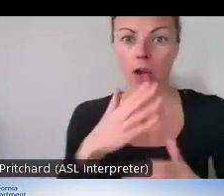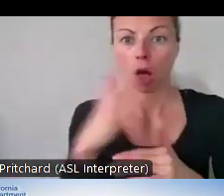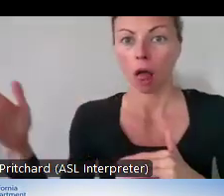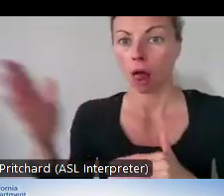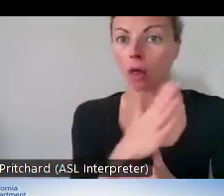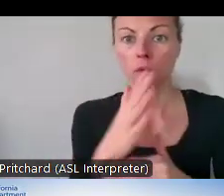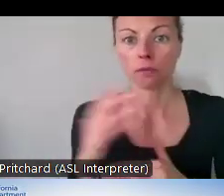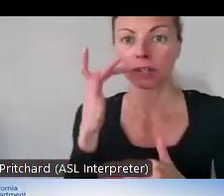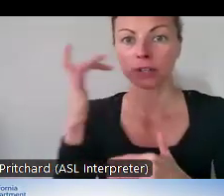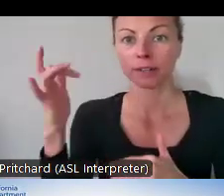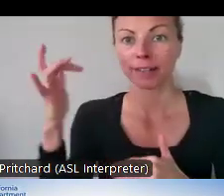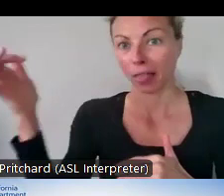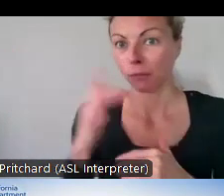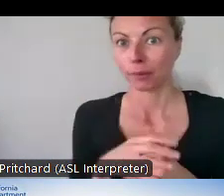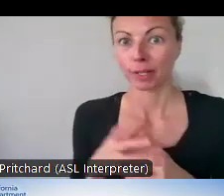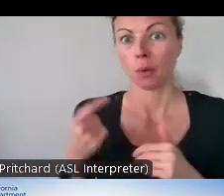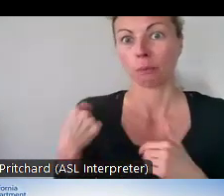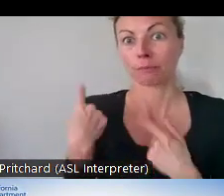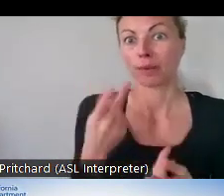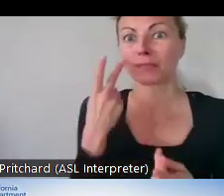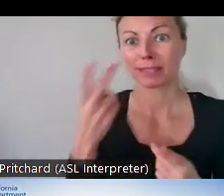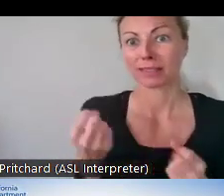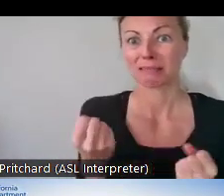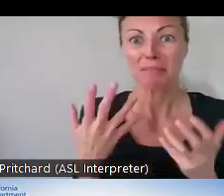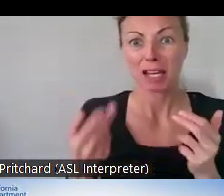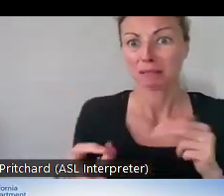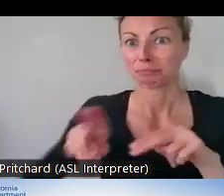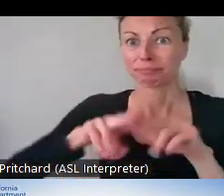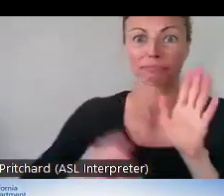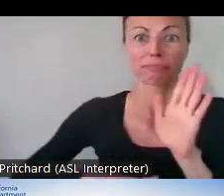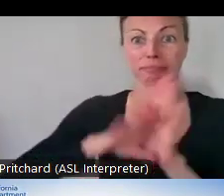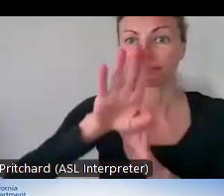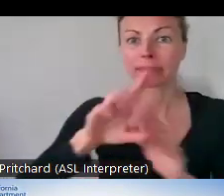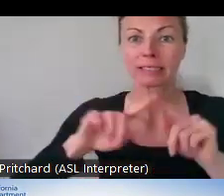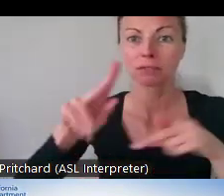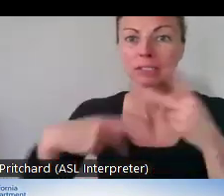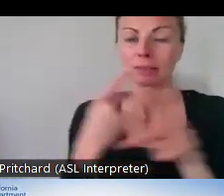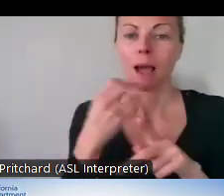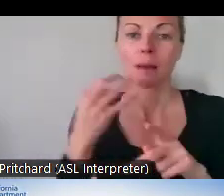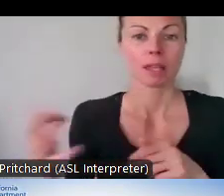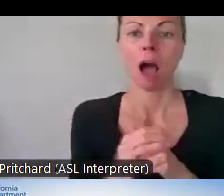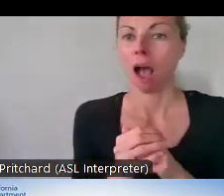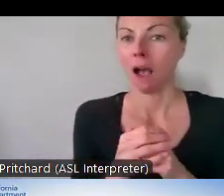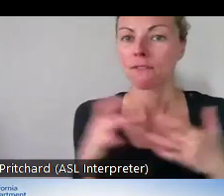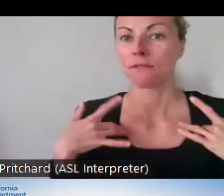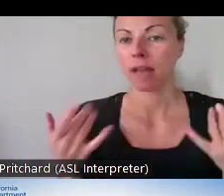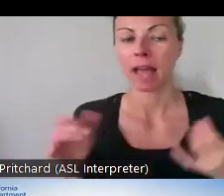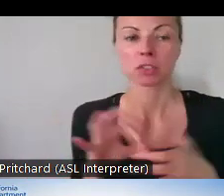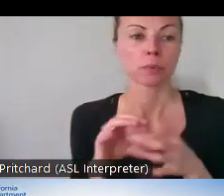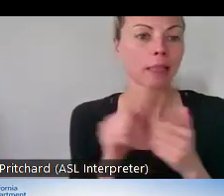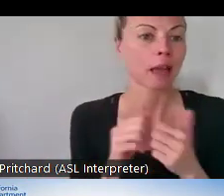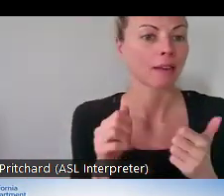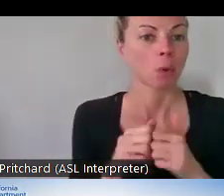in California, we've seen a tremendous uptick in many of these types of events in terms of from